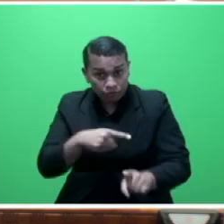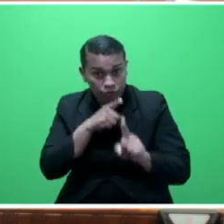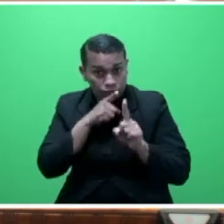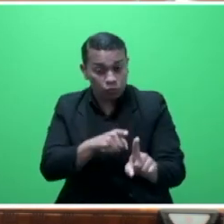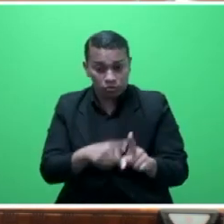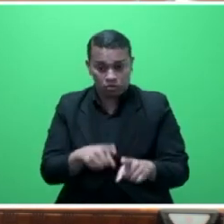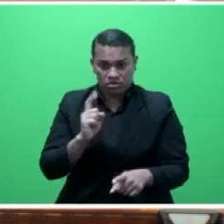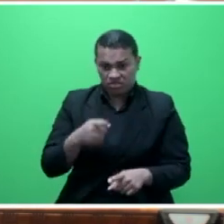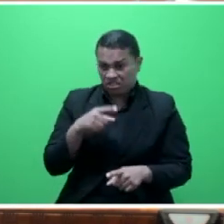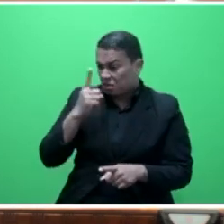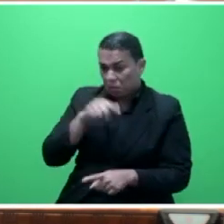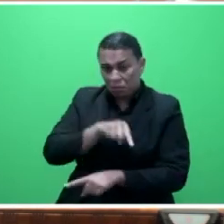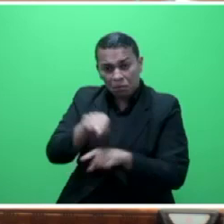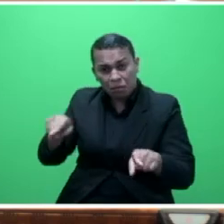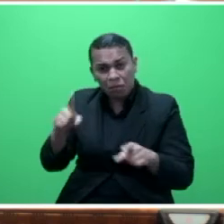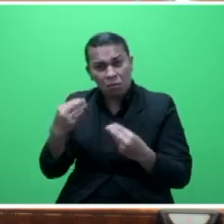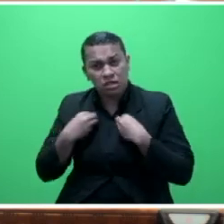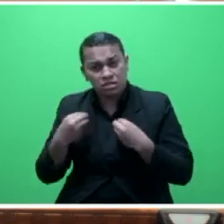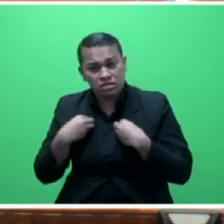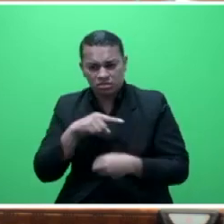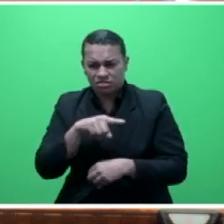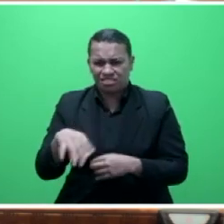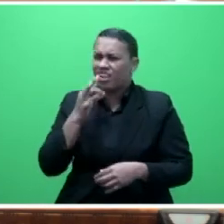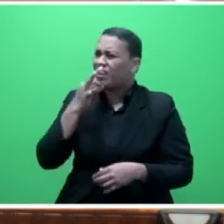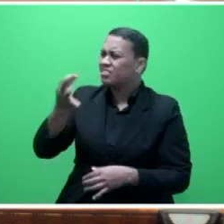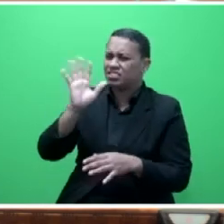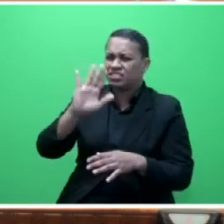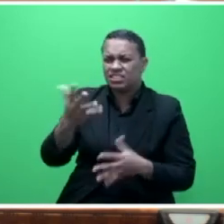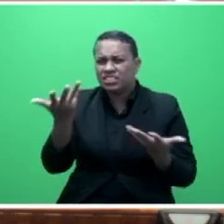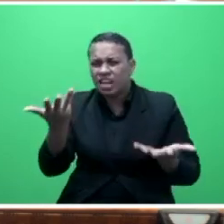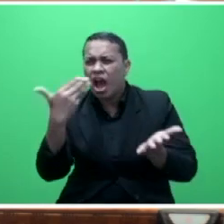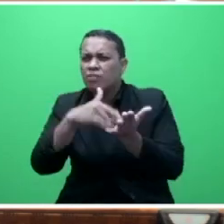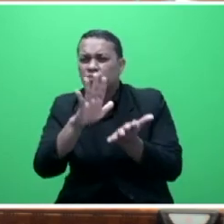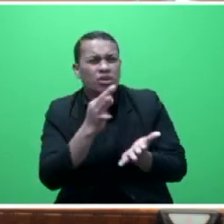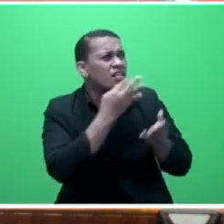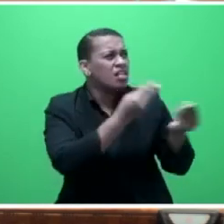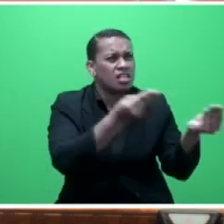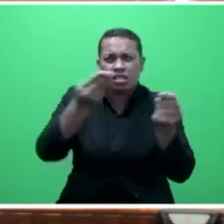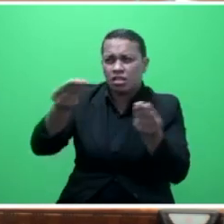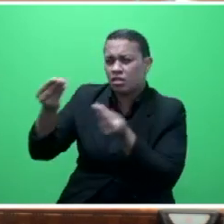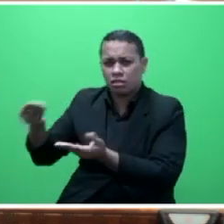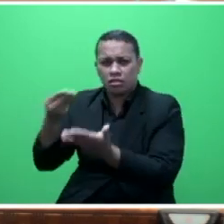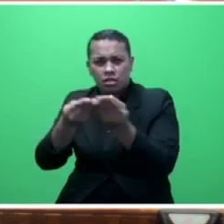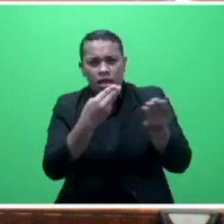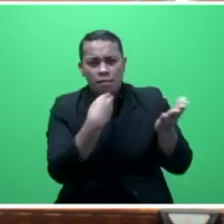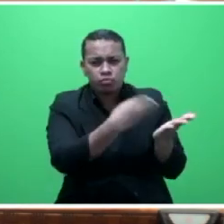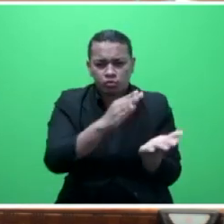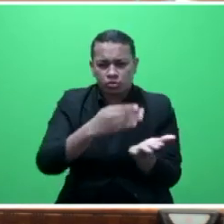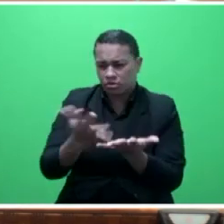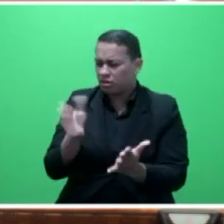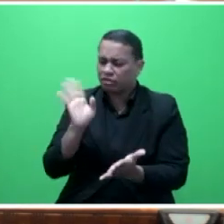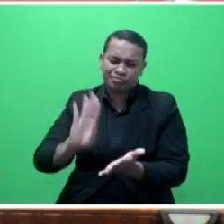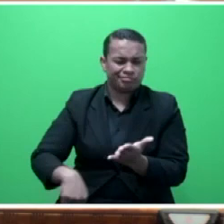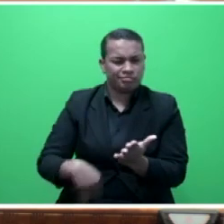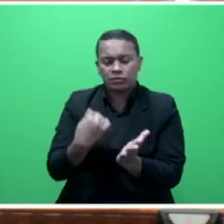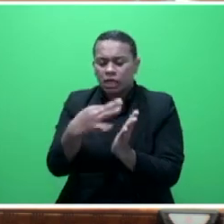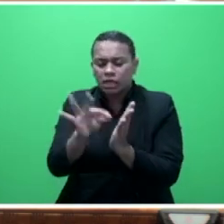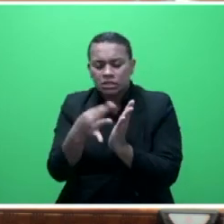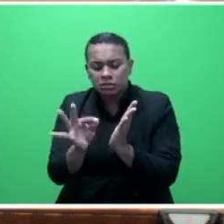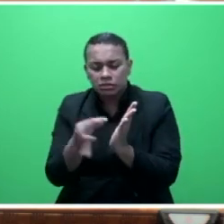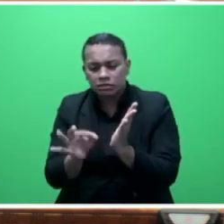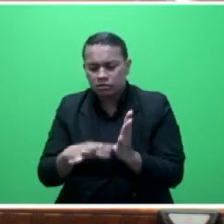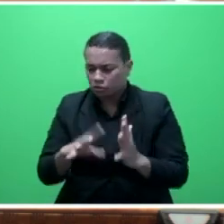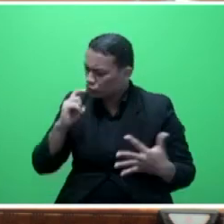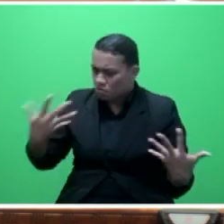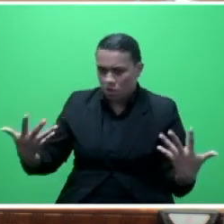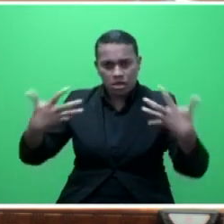and oftentimes irrelevant approvals to begin businesses, they will only need to tick the regulatory boxes that suit the industry over a